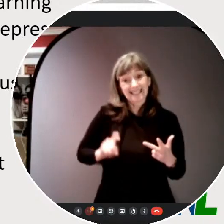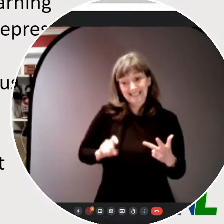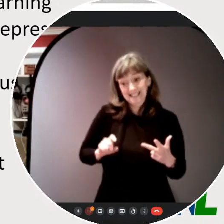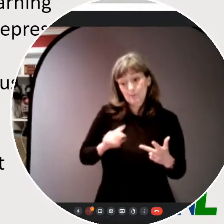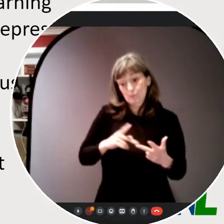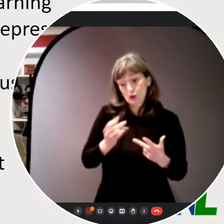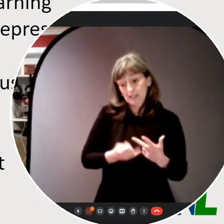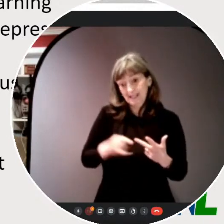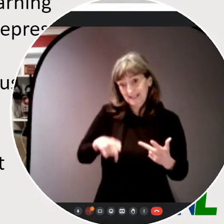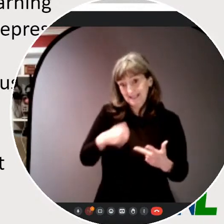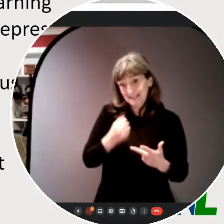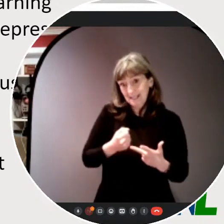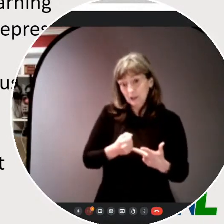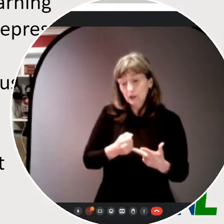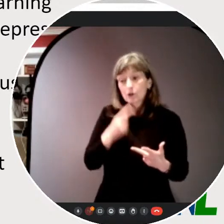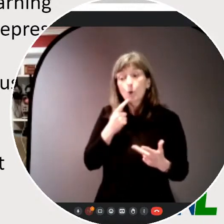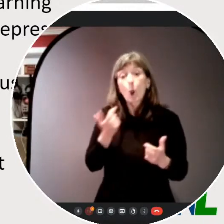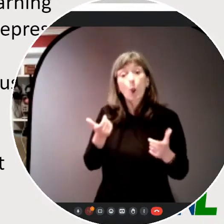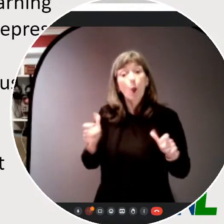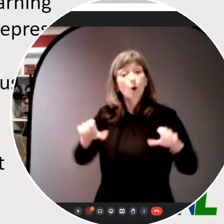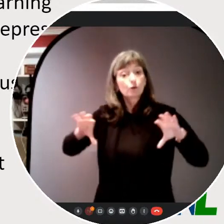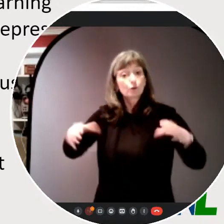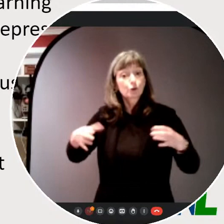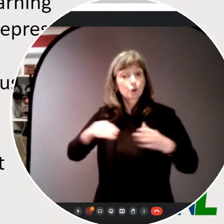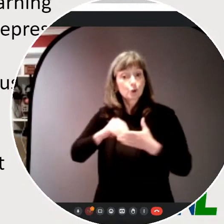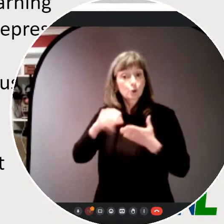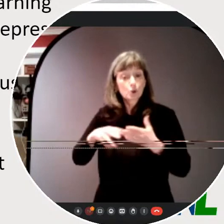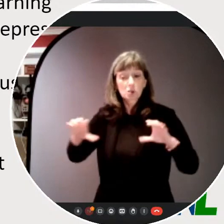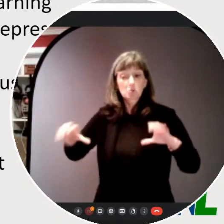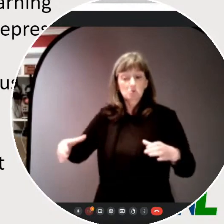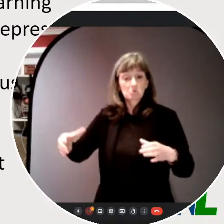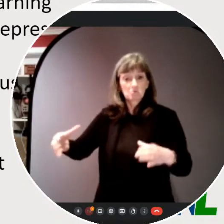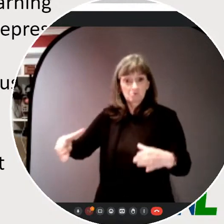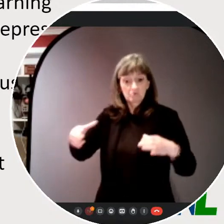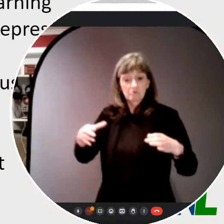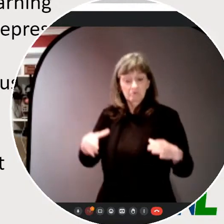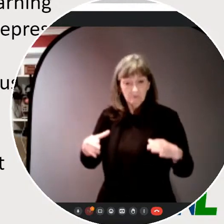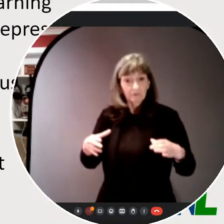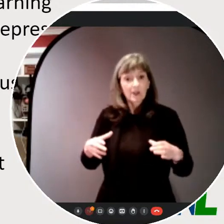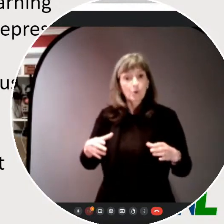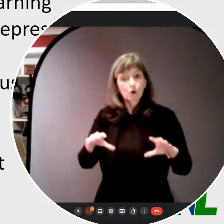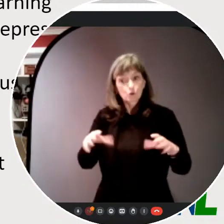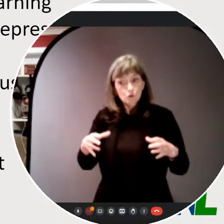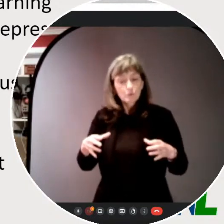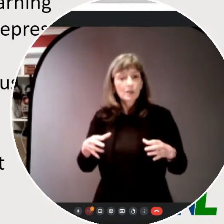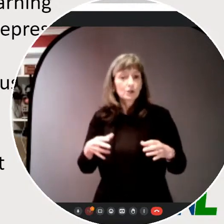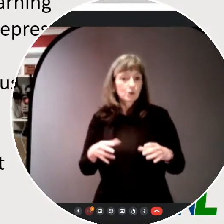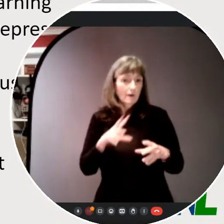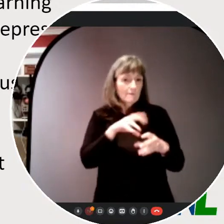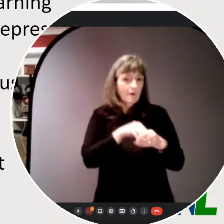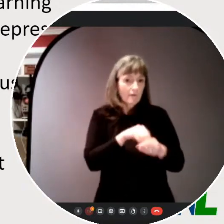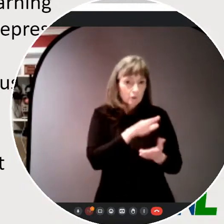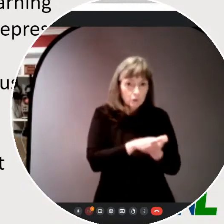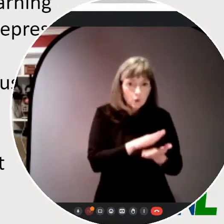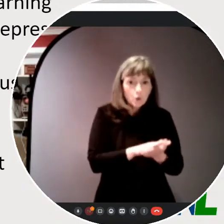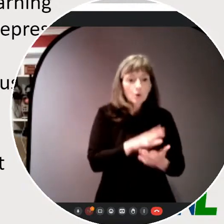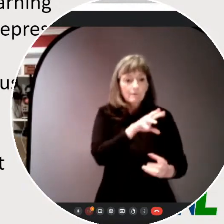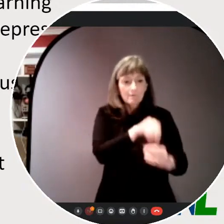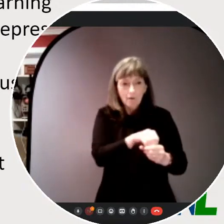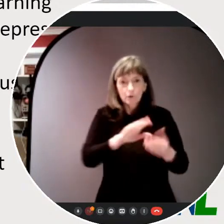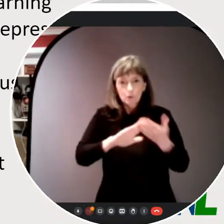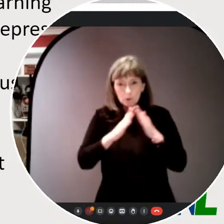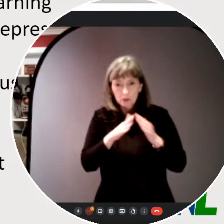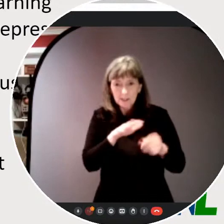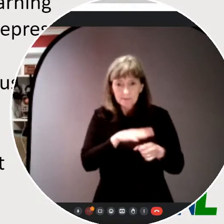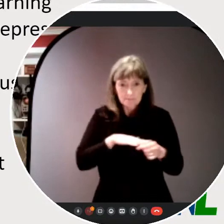we supported larger groups of students that are coming in to get oriented into a school and a community. So again, very proud of